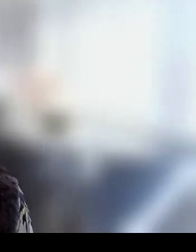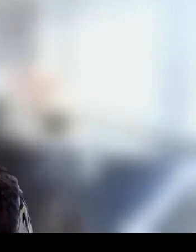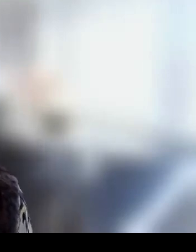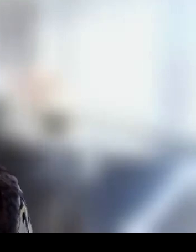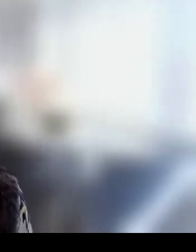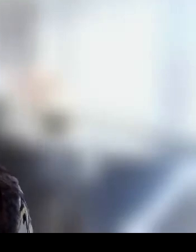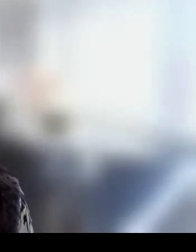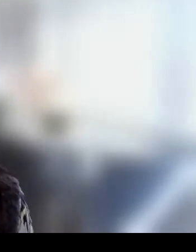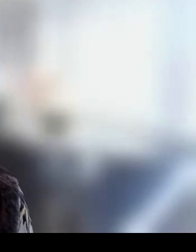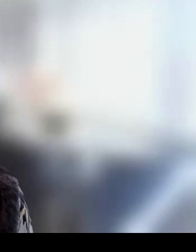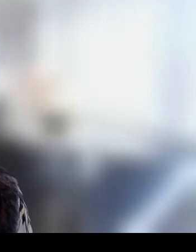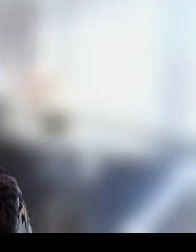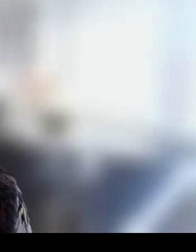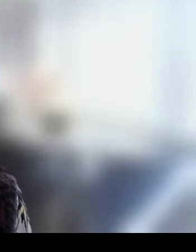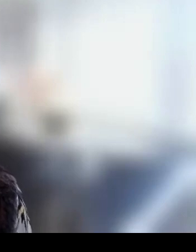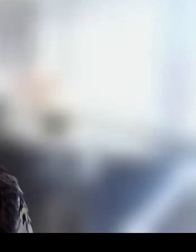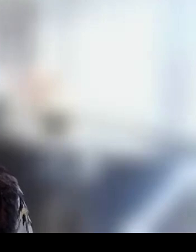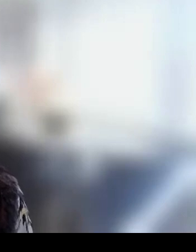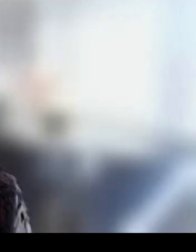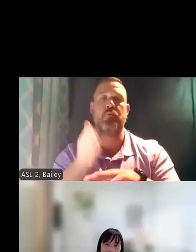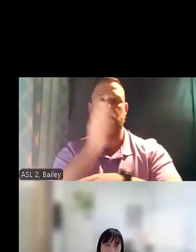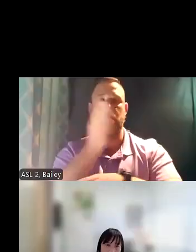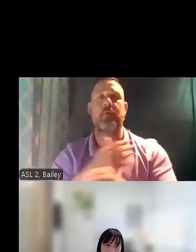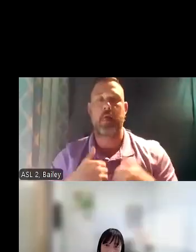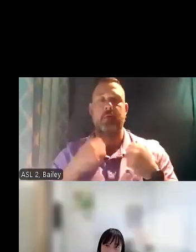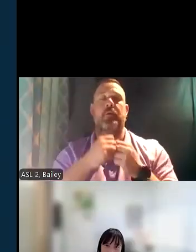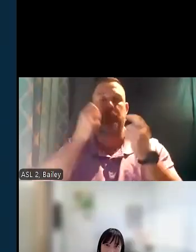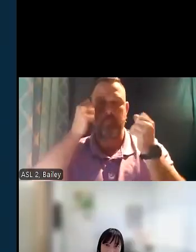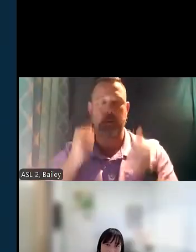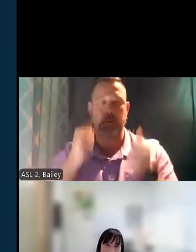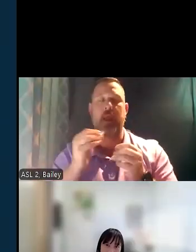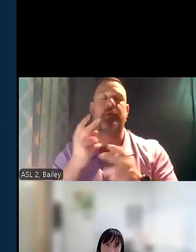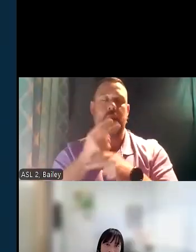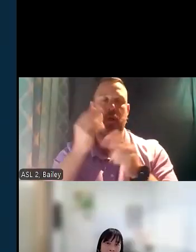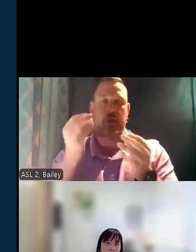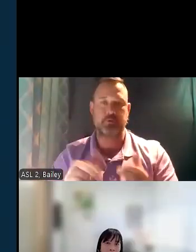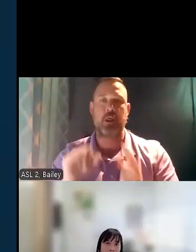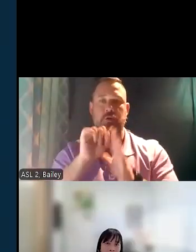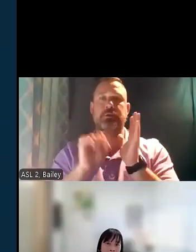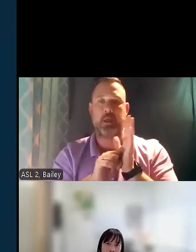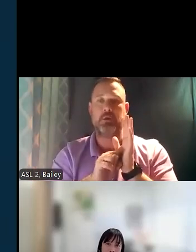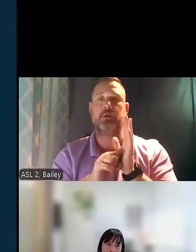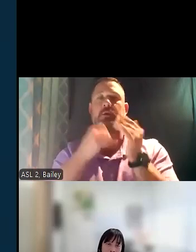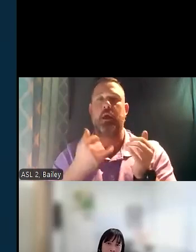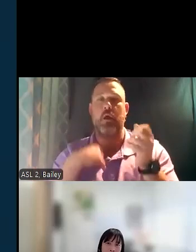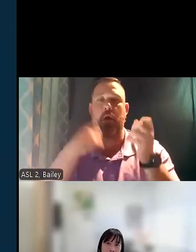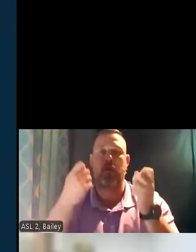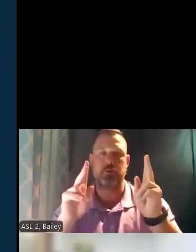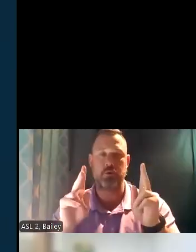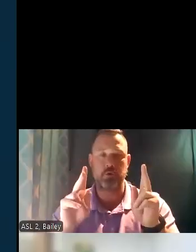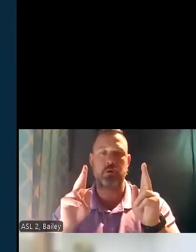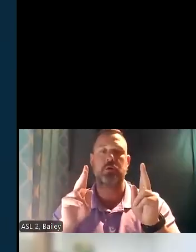that will really significantly improve the lives of people living with dementia and their caregivers in our state. So now it's our opportunity to